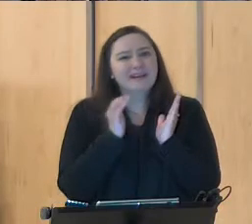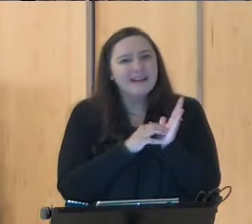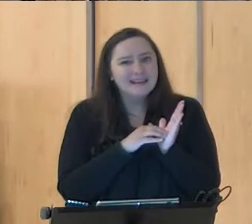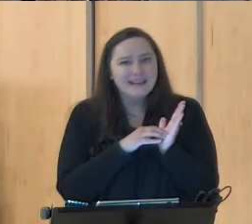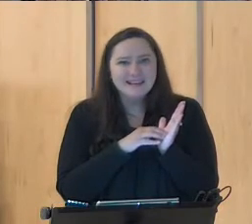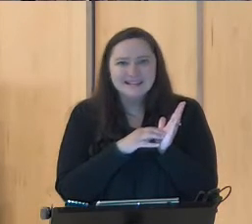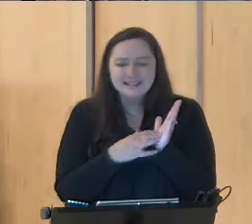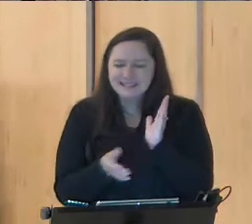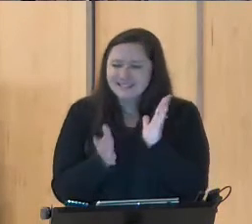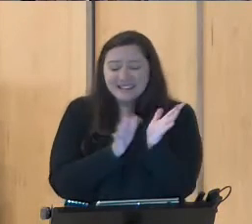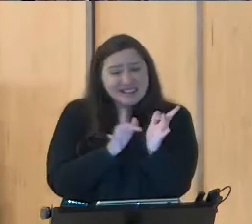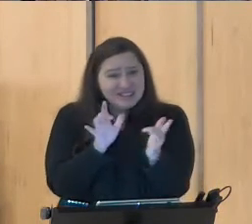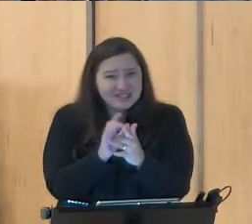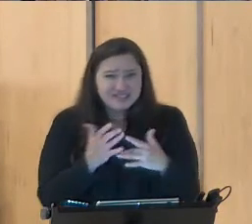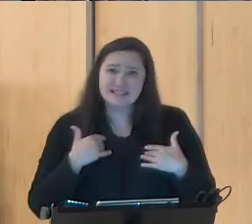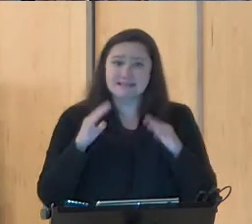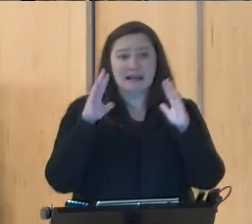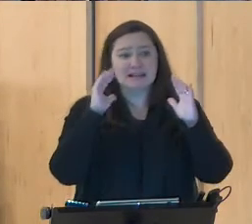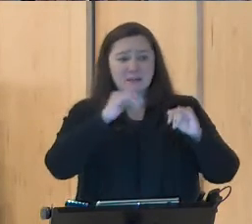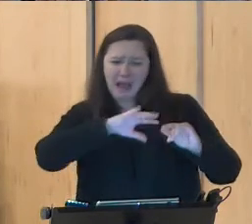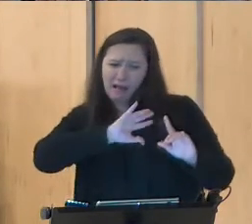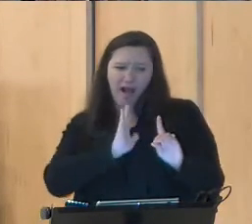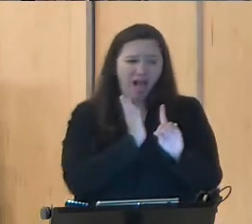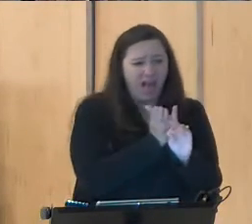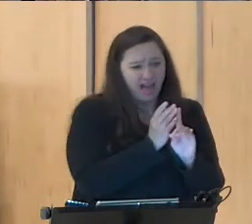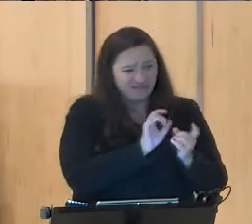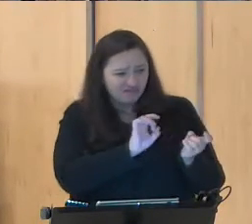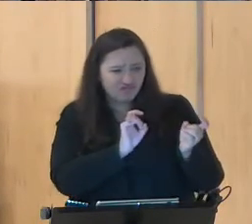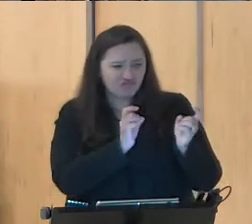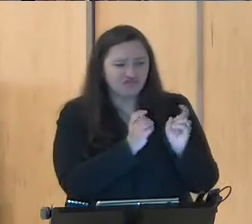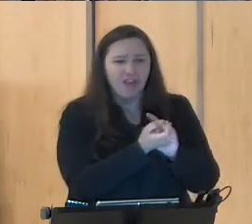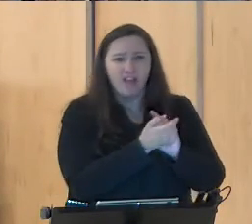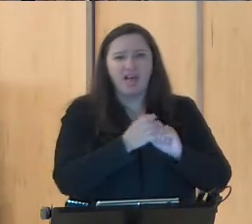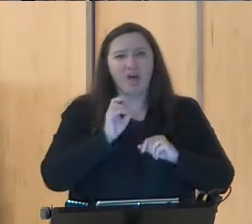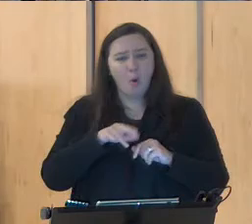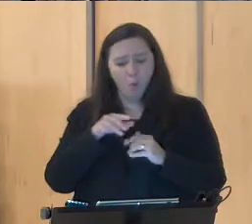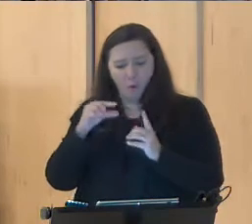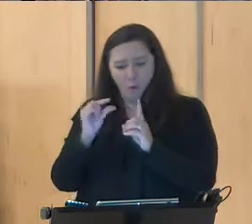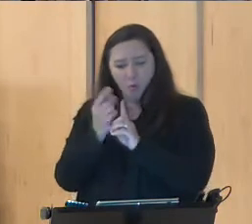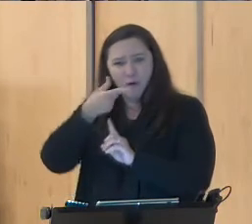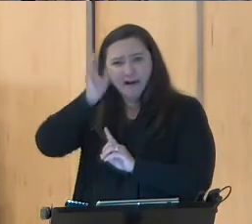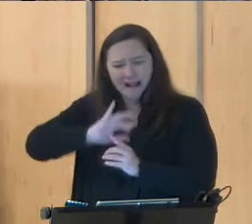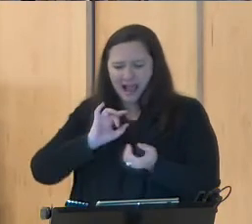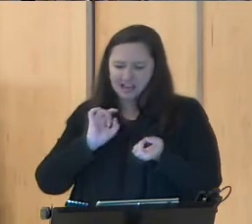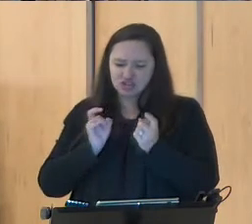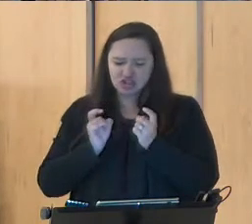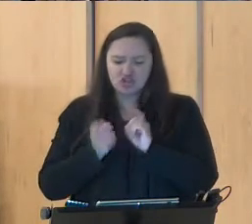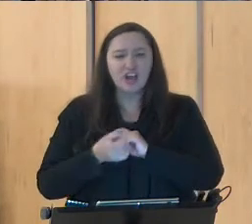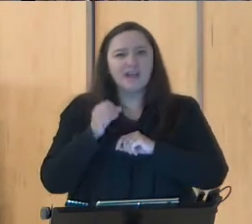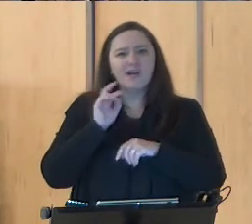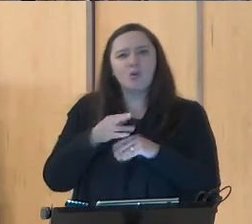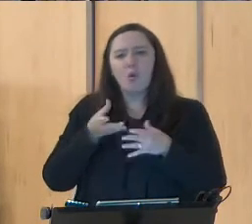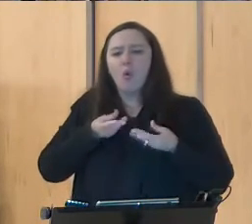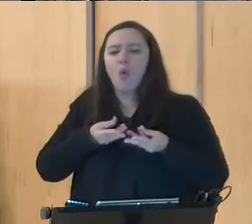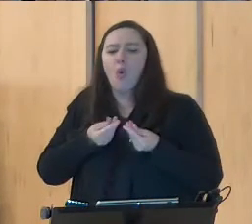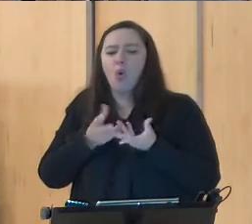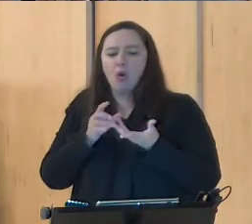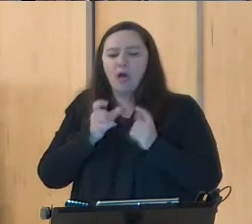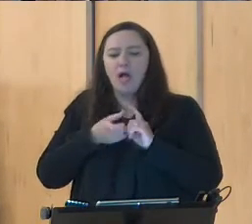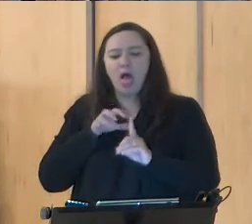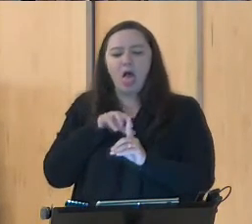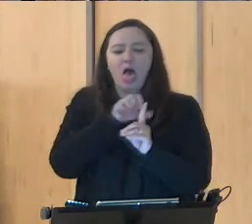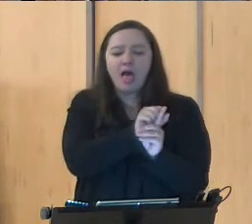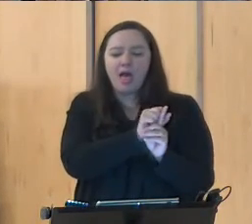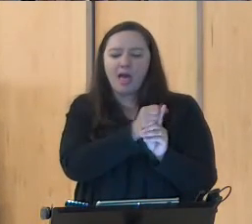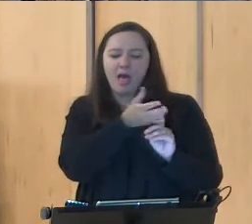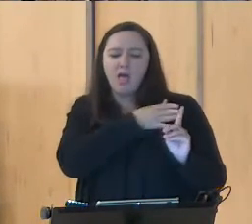not expect that somehow we're going to change the word of God or soften it or somehow use some other kinds of tricks and treats to